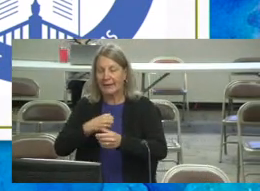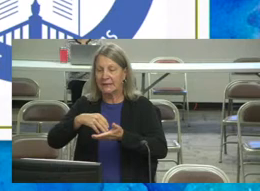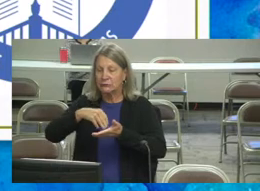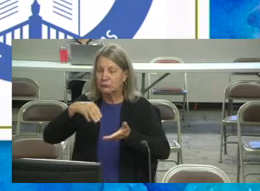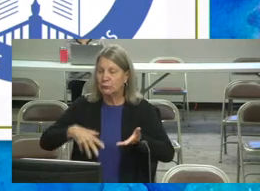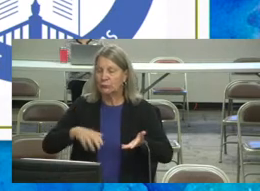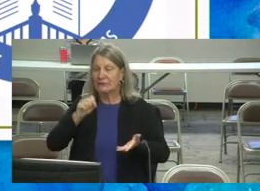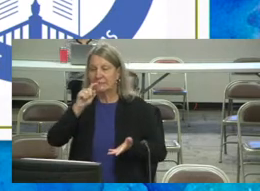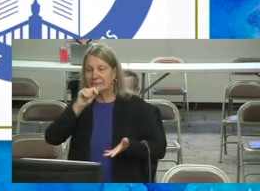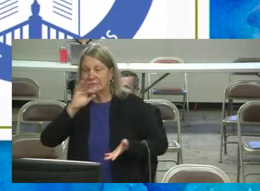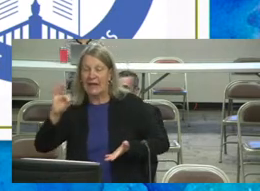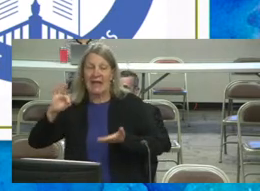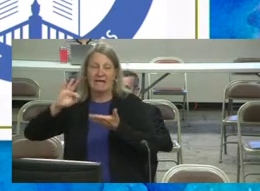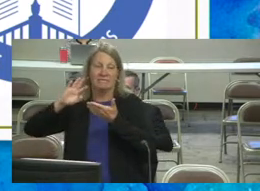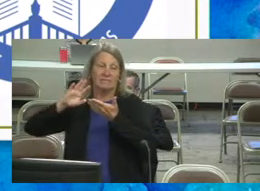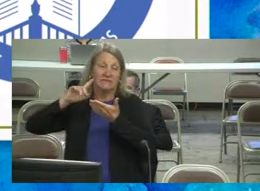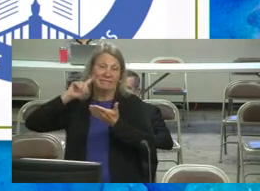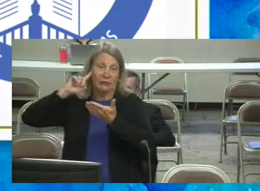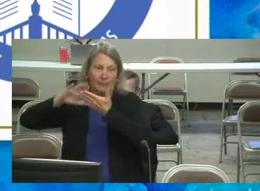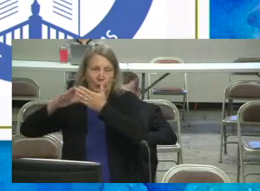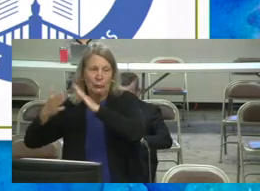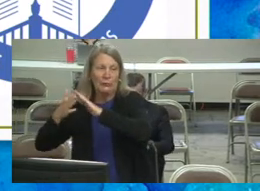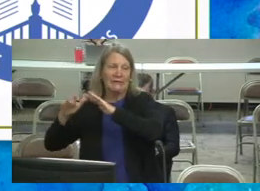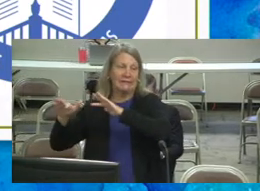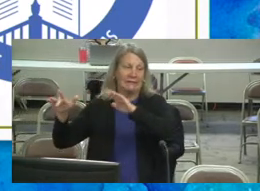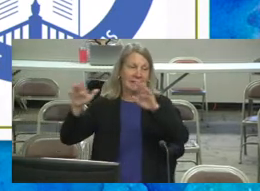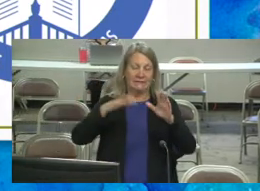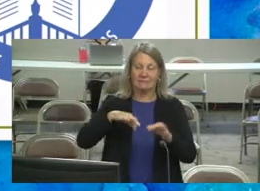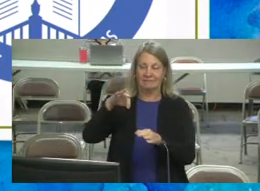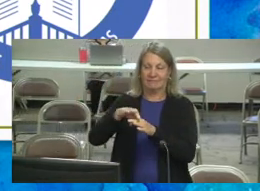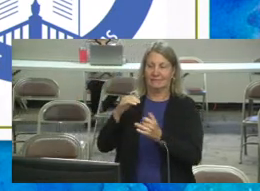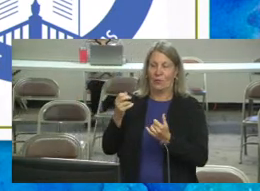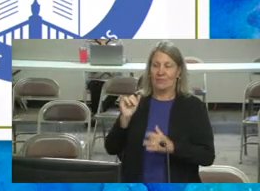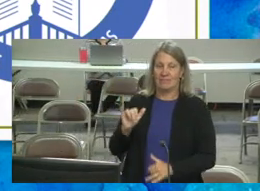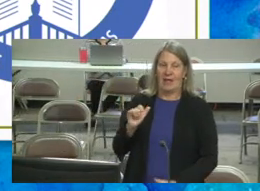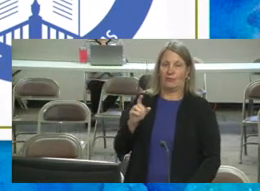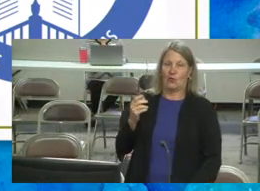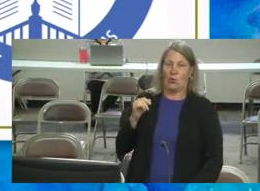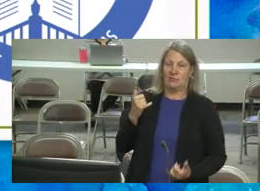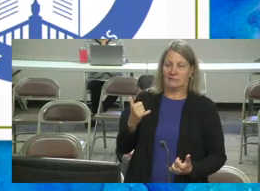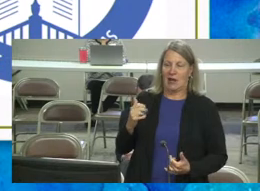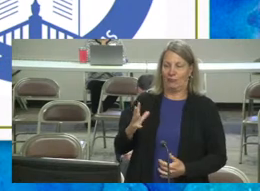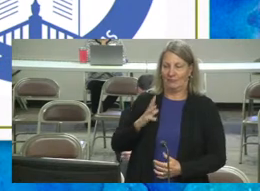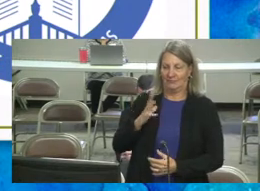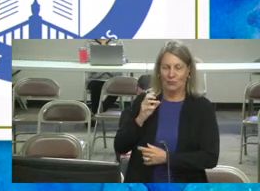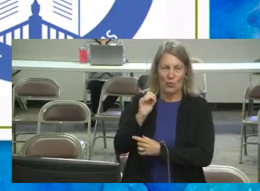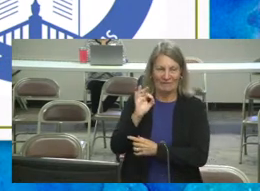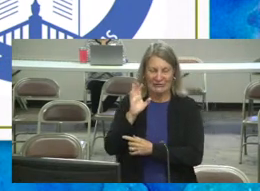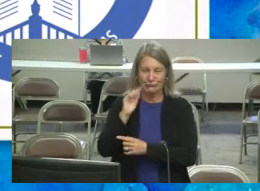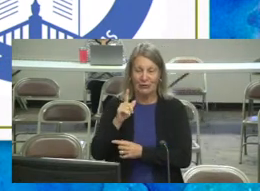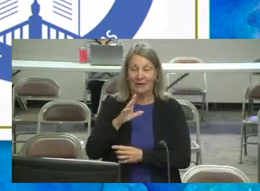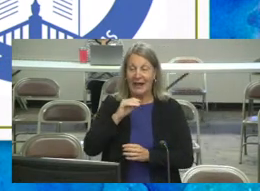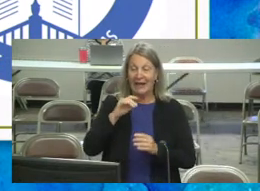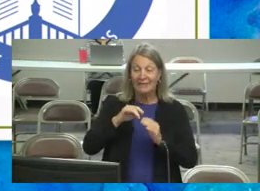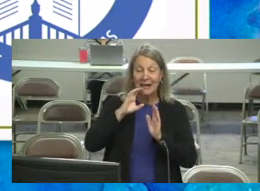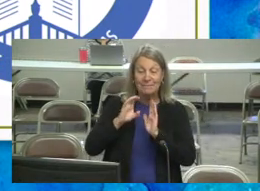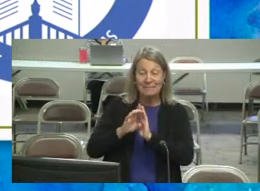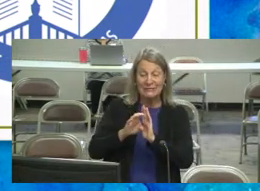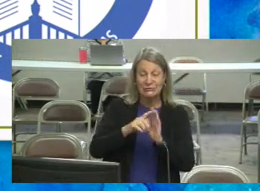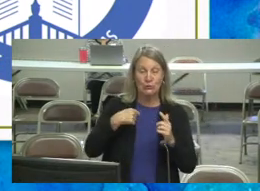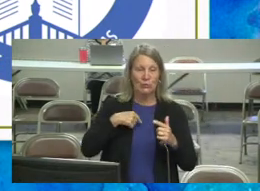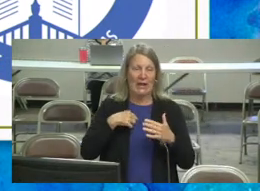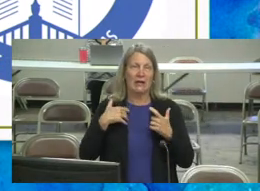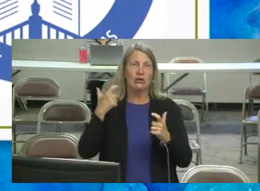it was a collaborative project by stakeholders staff the deaf Community voted on this new logo so that is